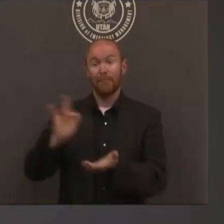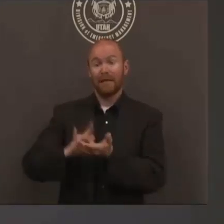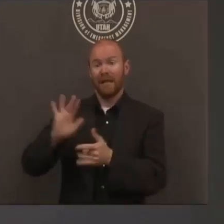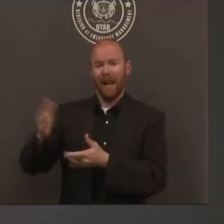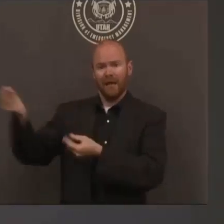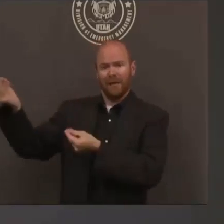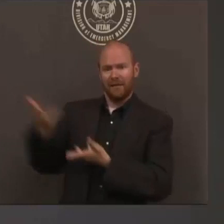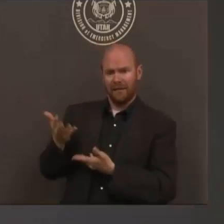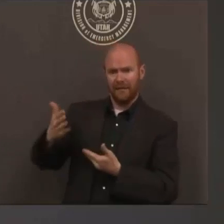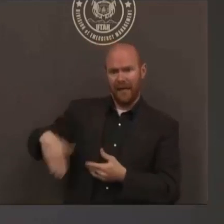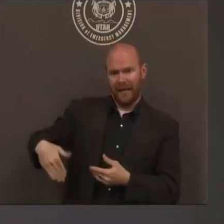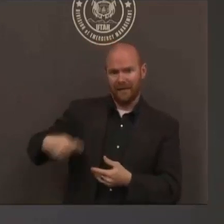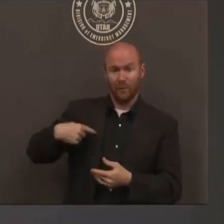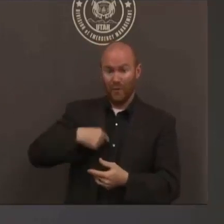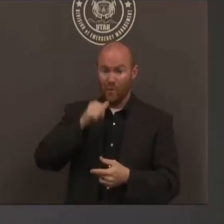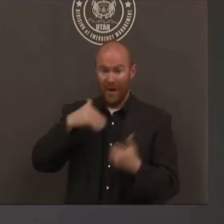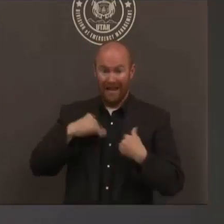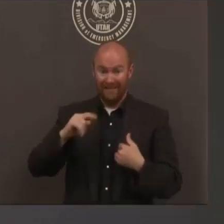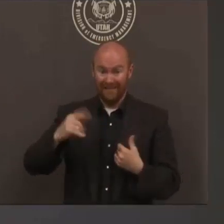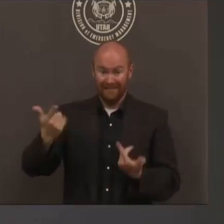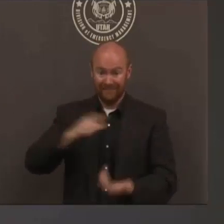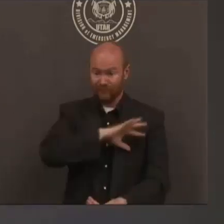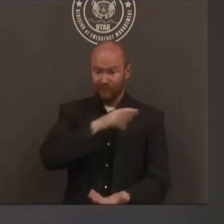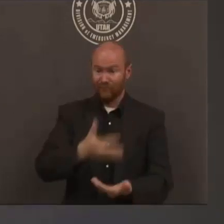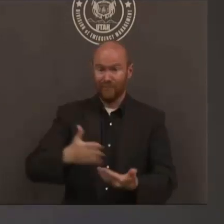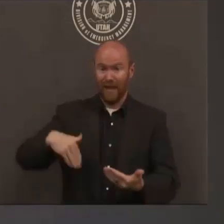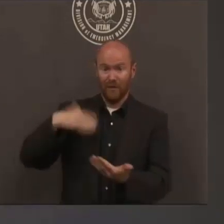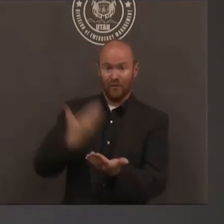us, so we don't have it in our possession.